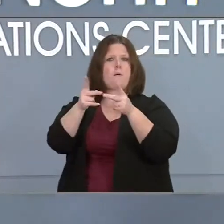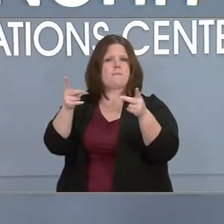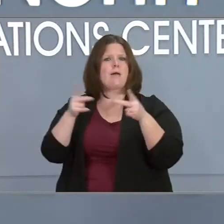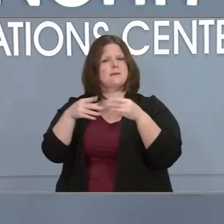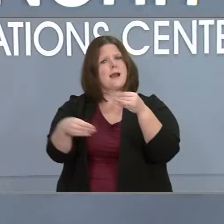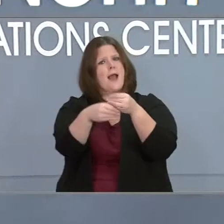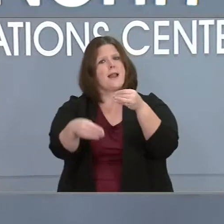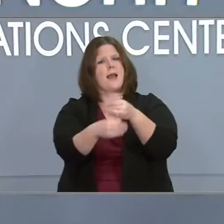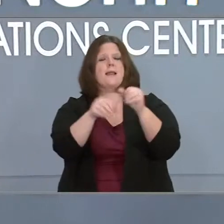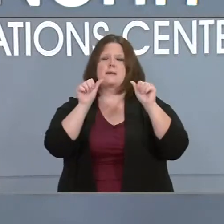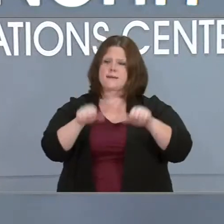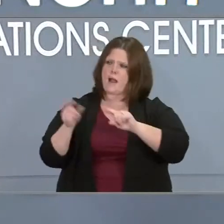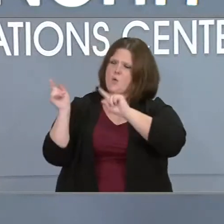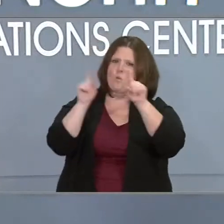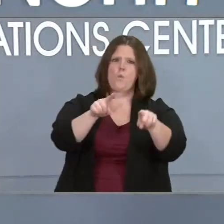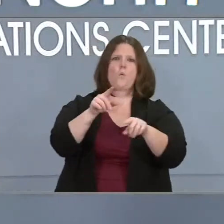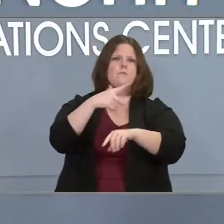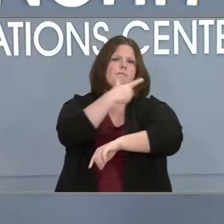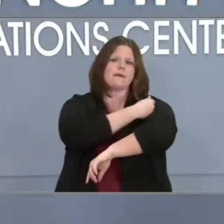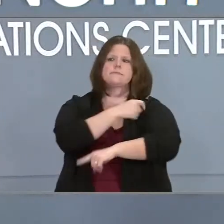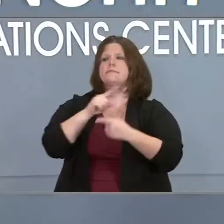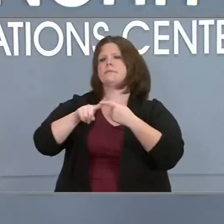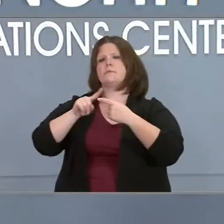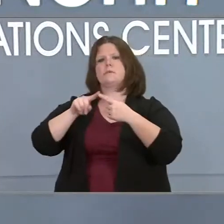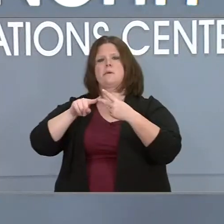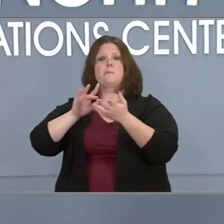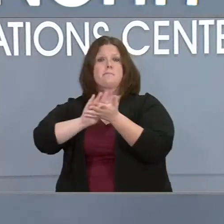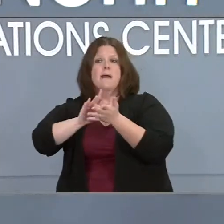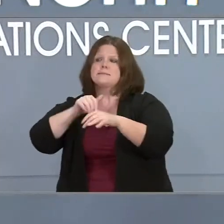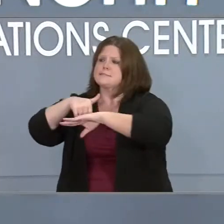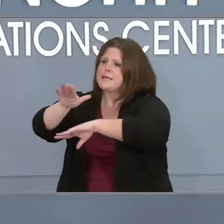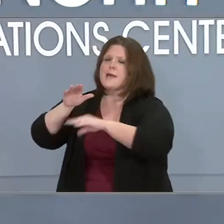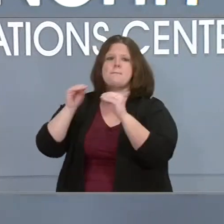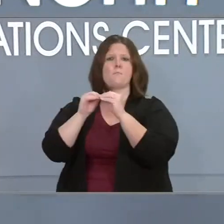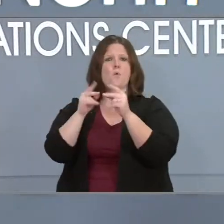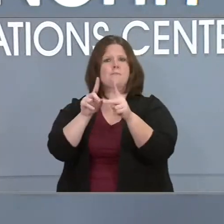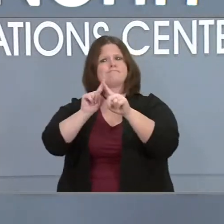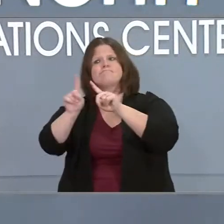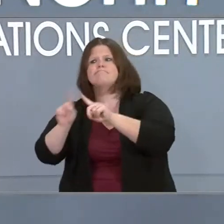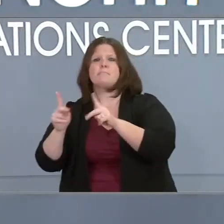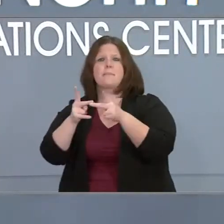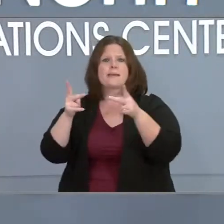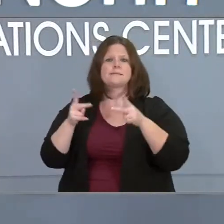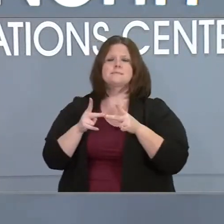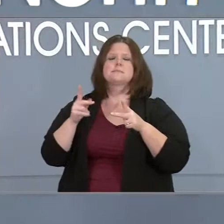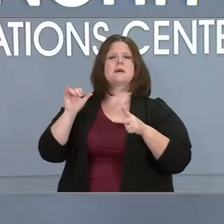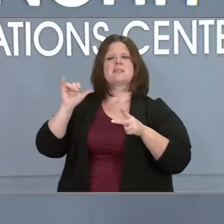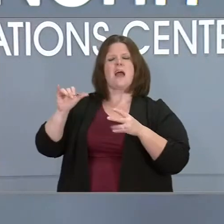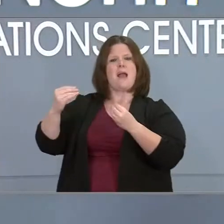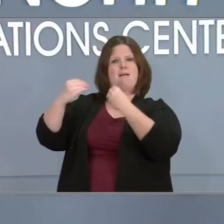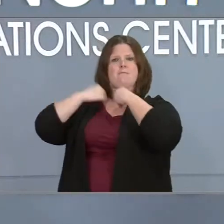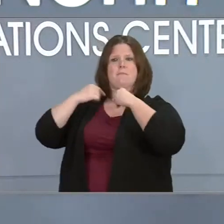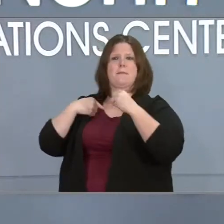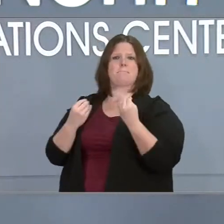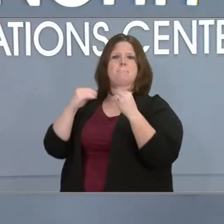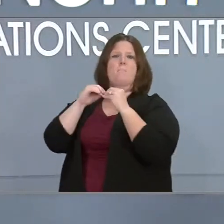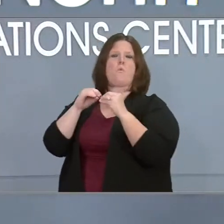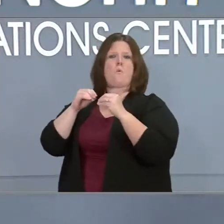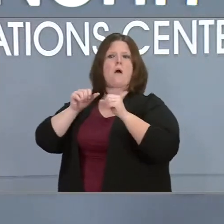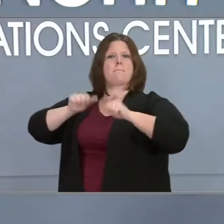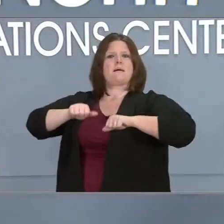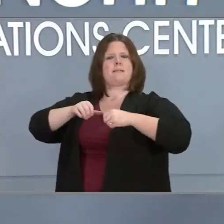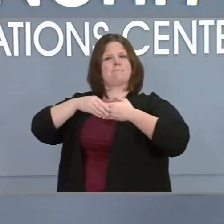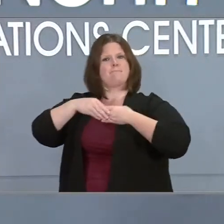more easily. I think this is important emergency authority to have in a public health